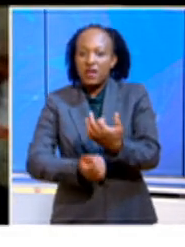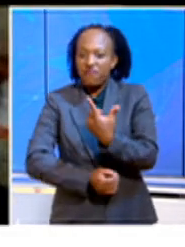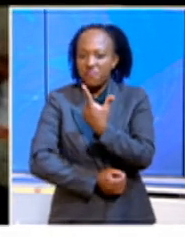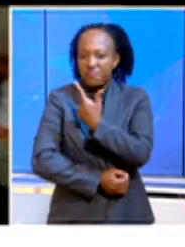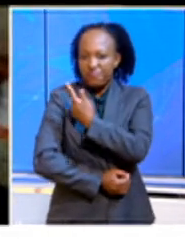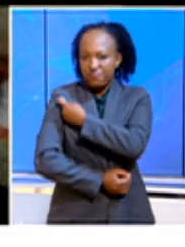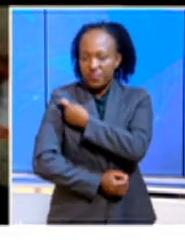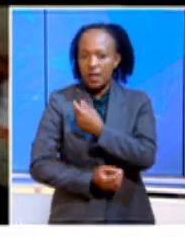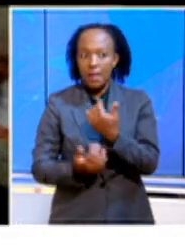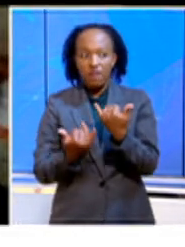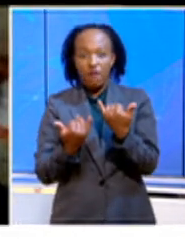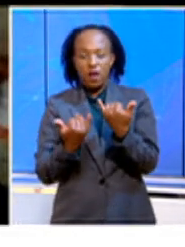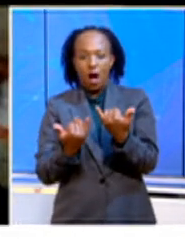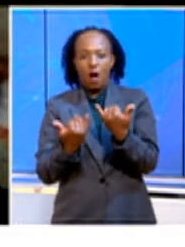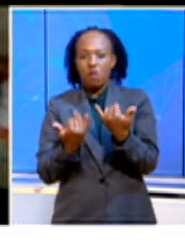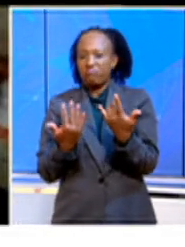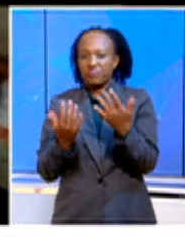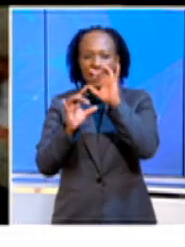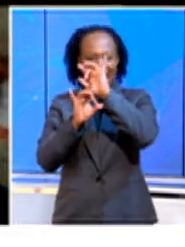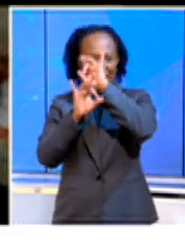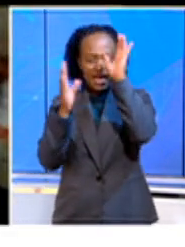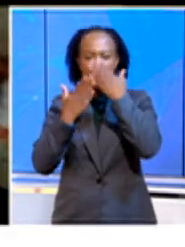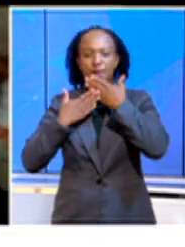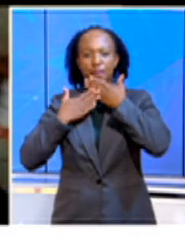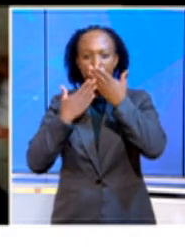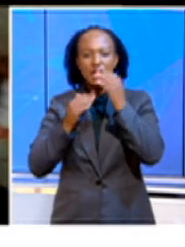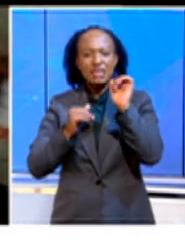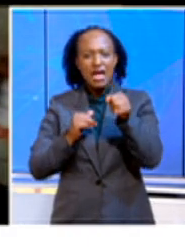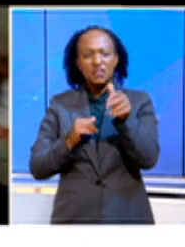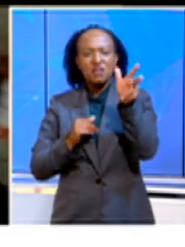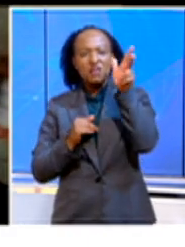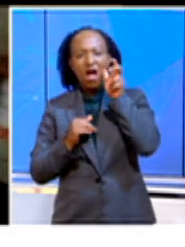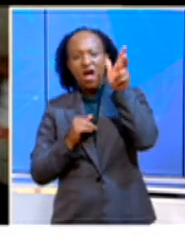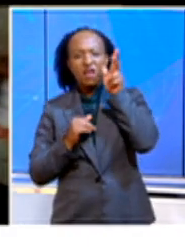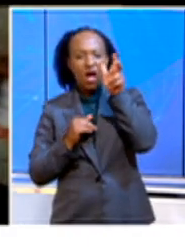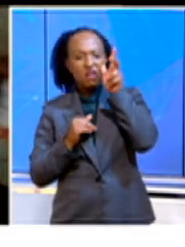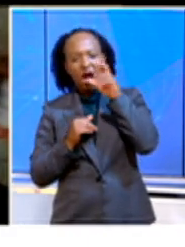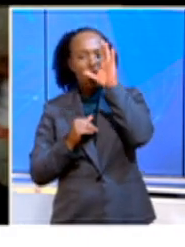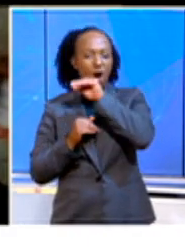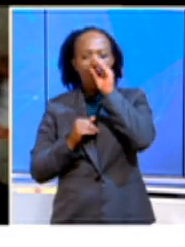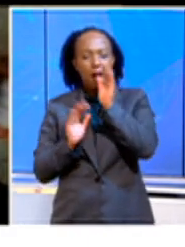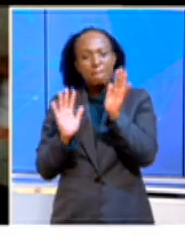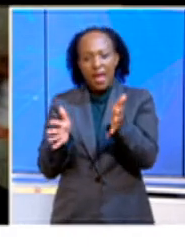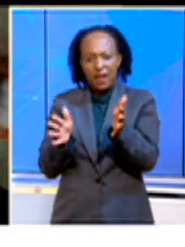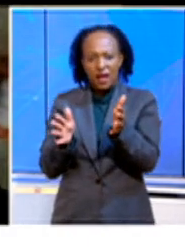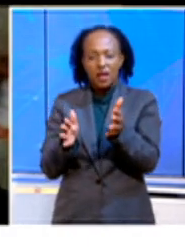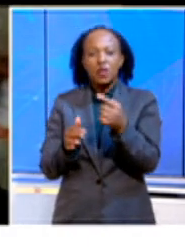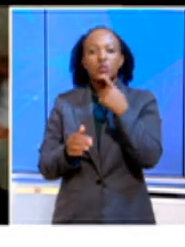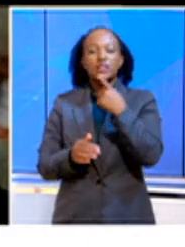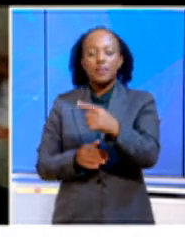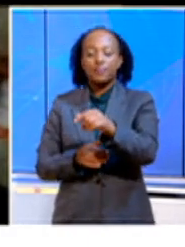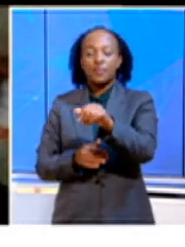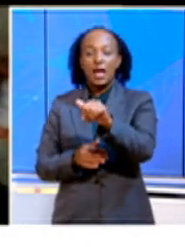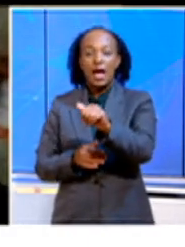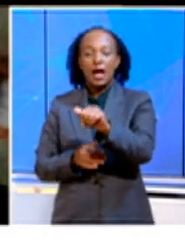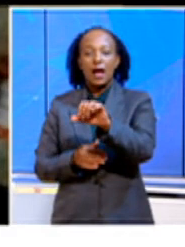very strong clarity on that. There are strong noises being made that the Aspen